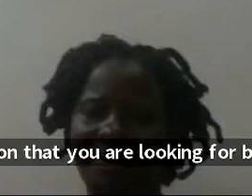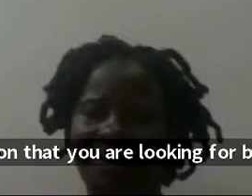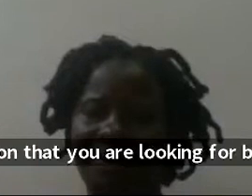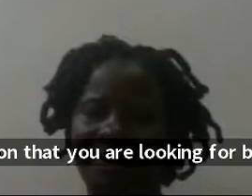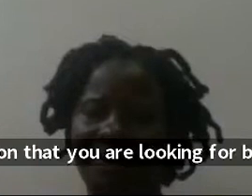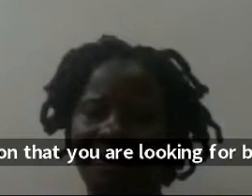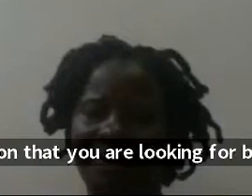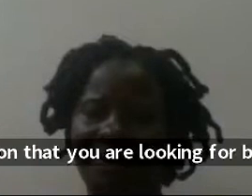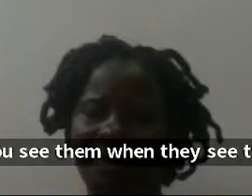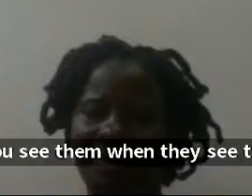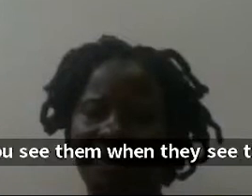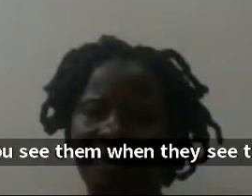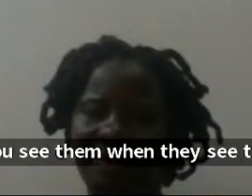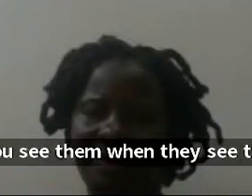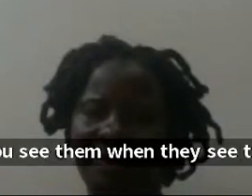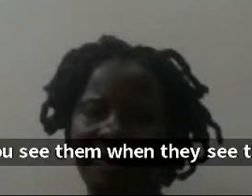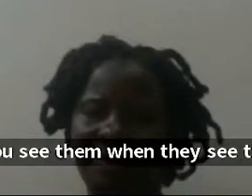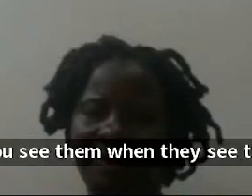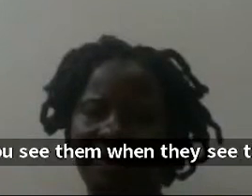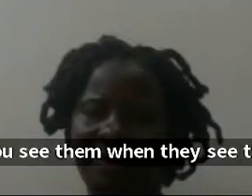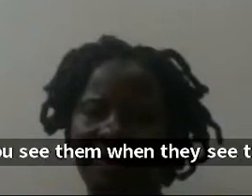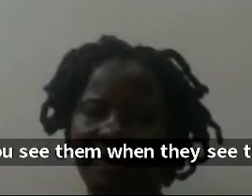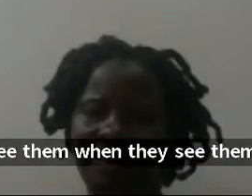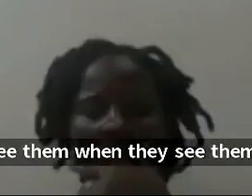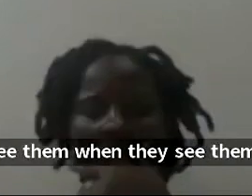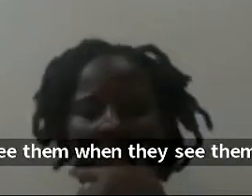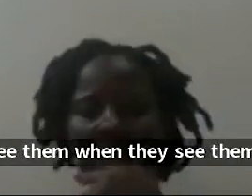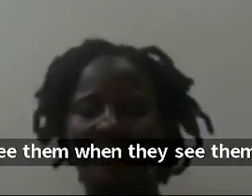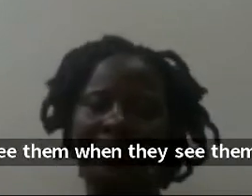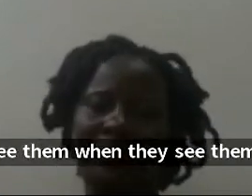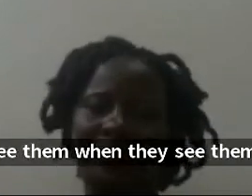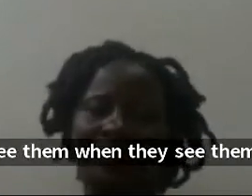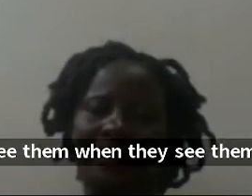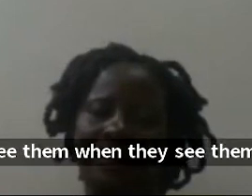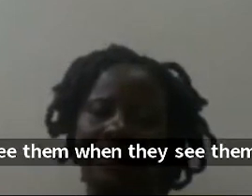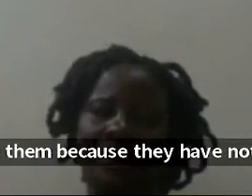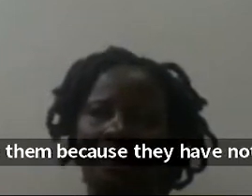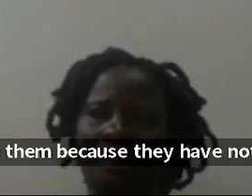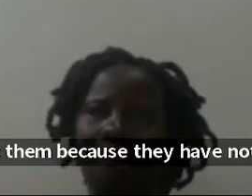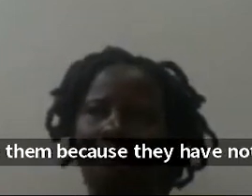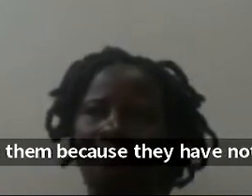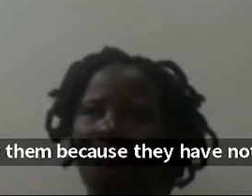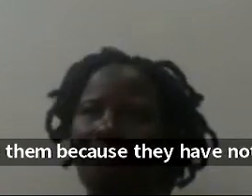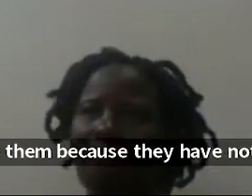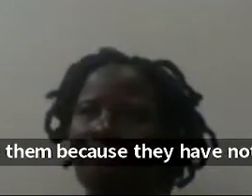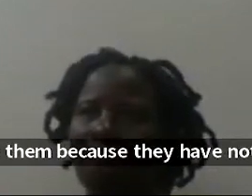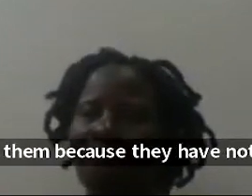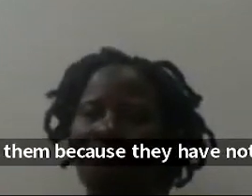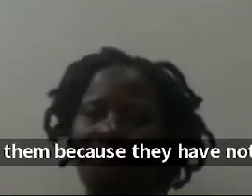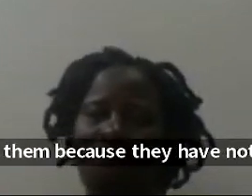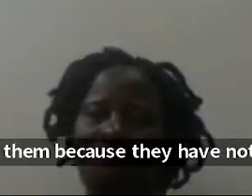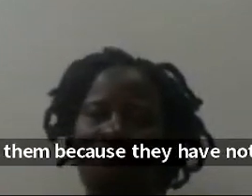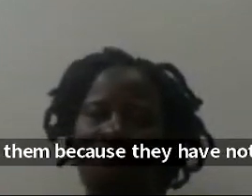see them, Grace, they don't recognize them because they have not done it. I just want to be loved. I want to be happy. Those are